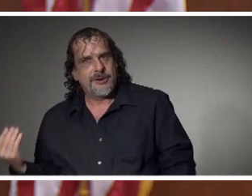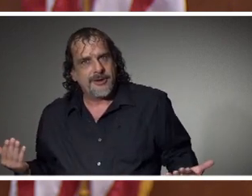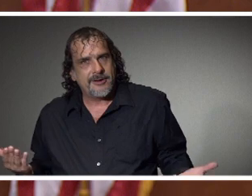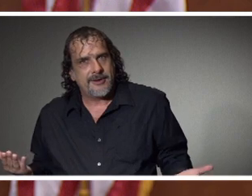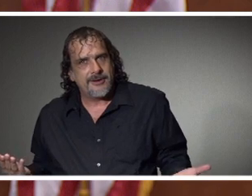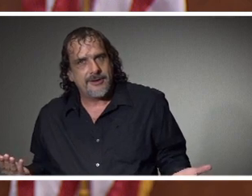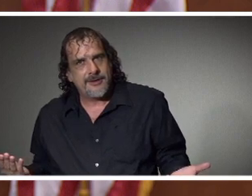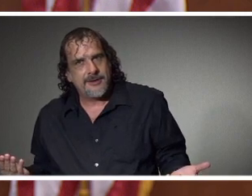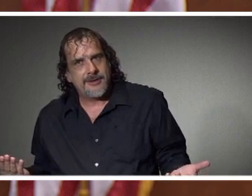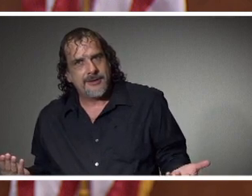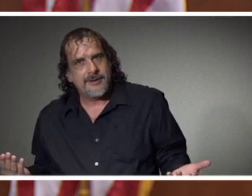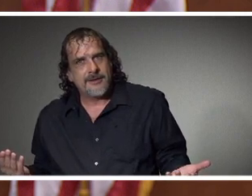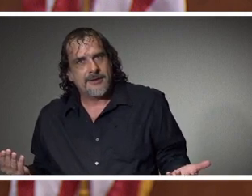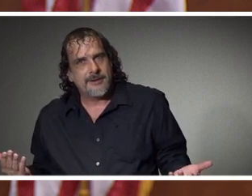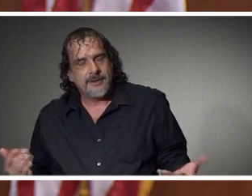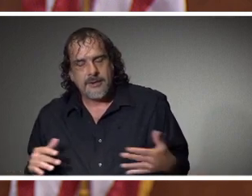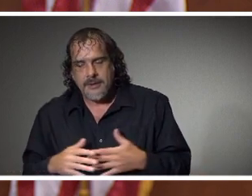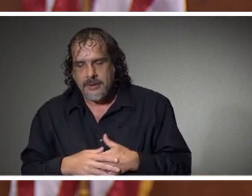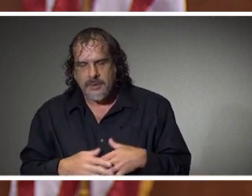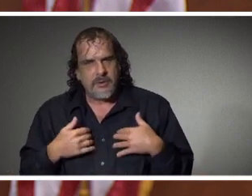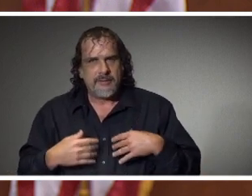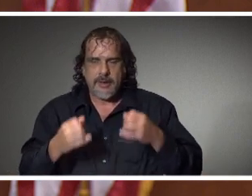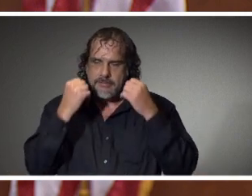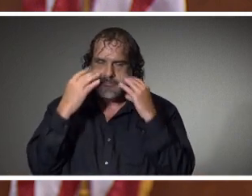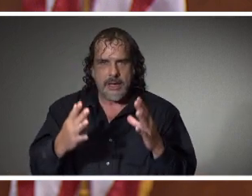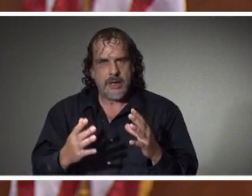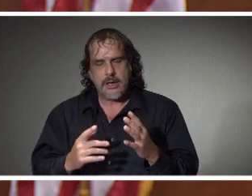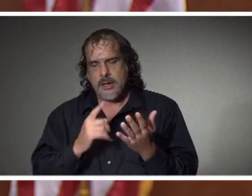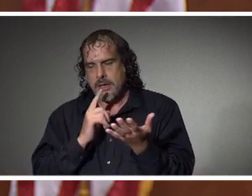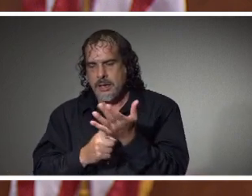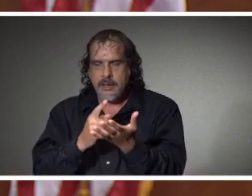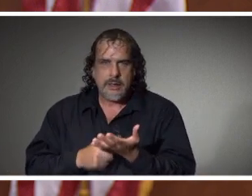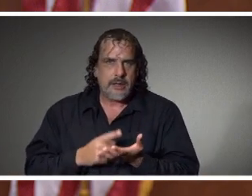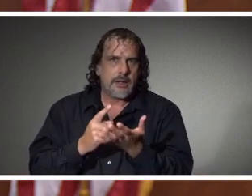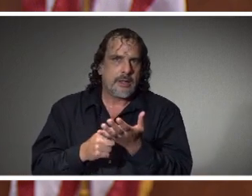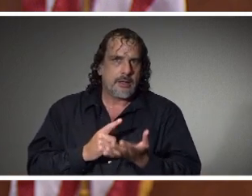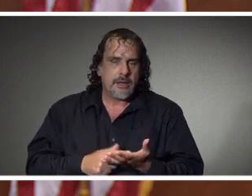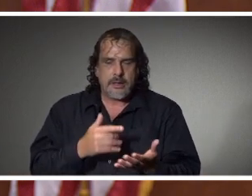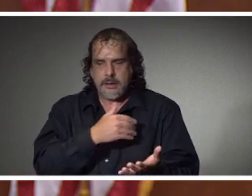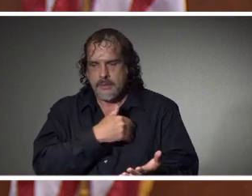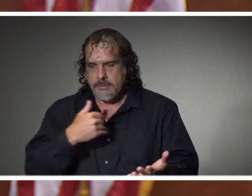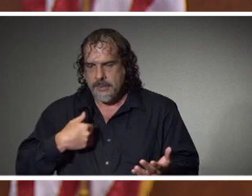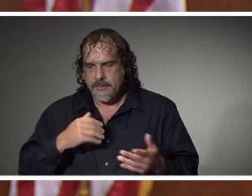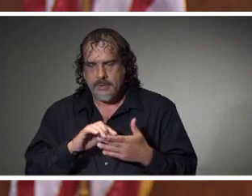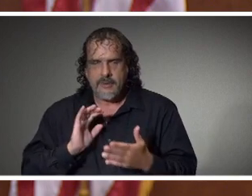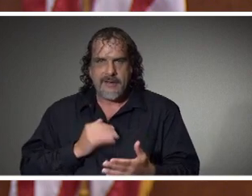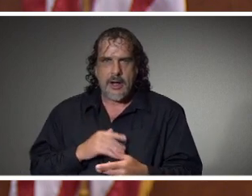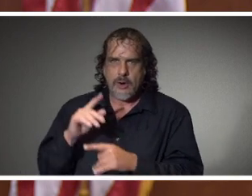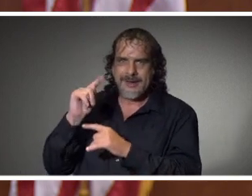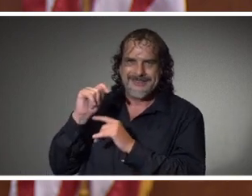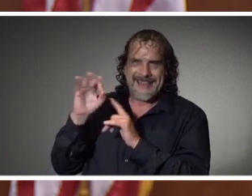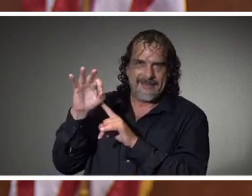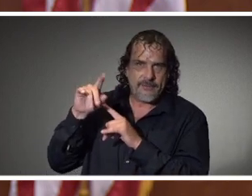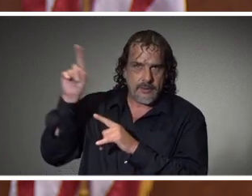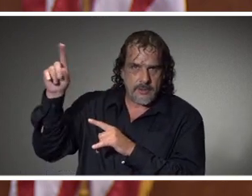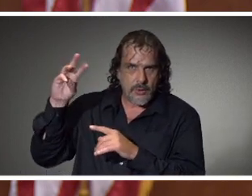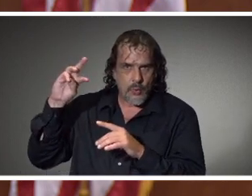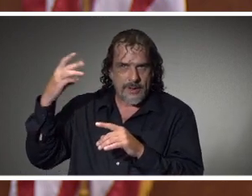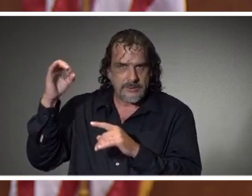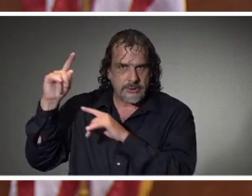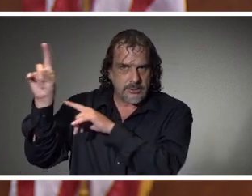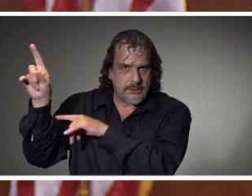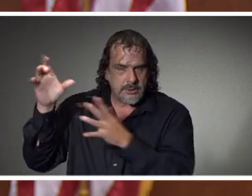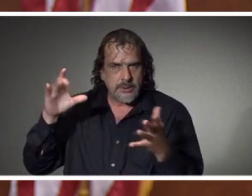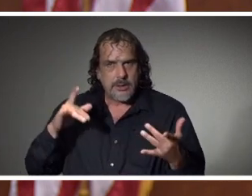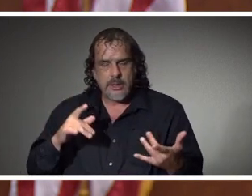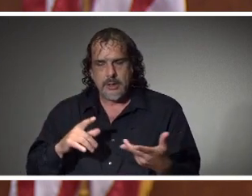so we have had multiple conversations with the members of the coronavirus task force, and what they will tell